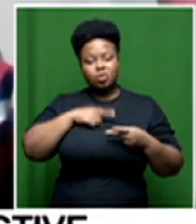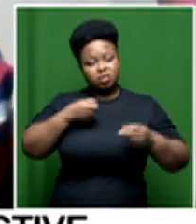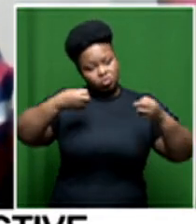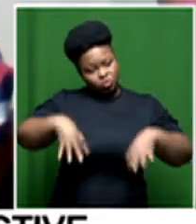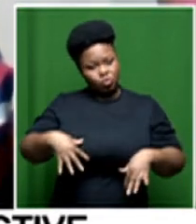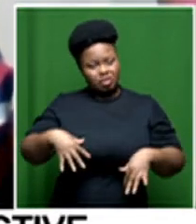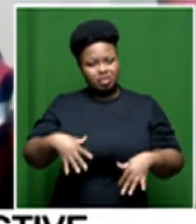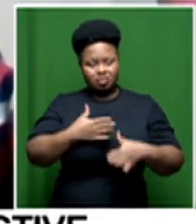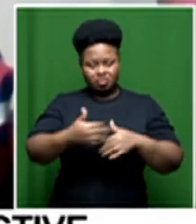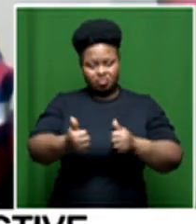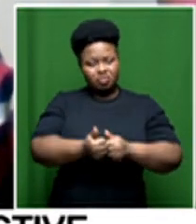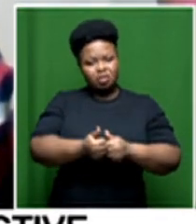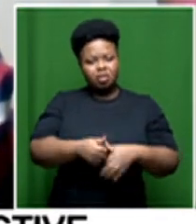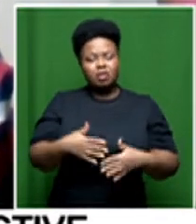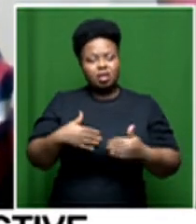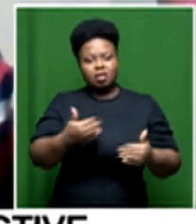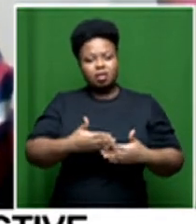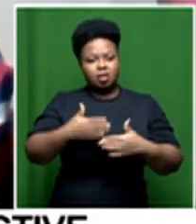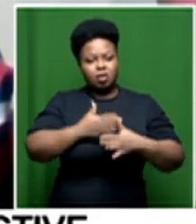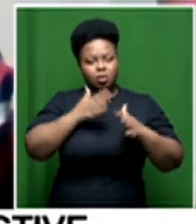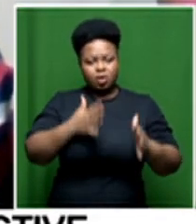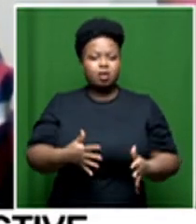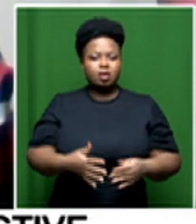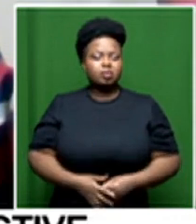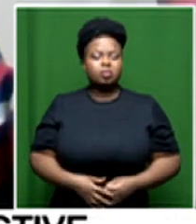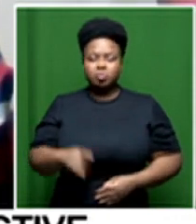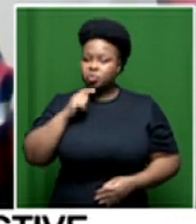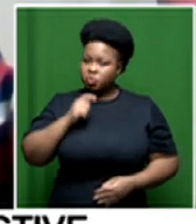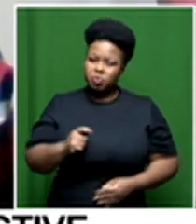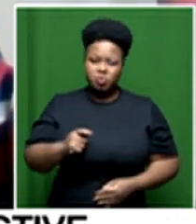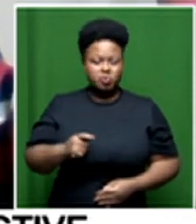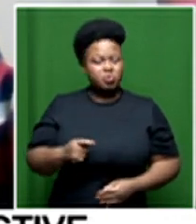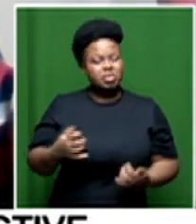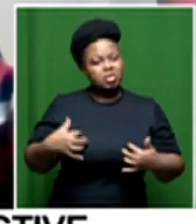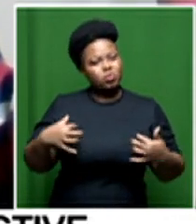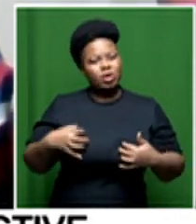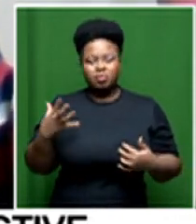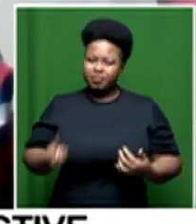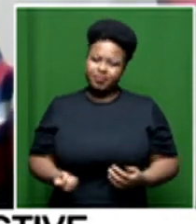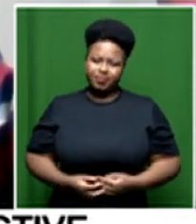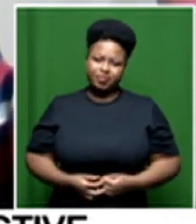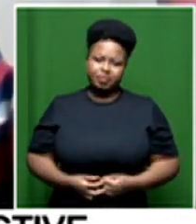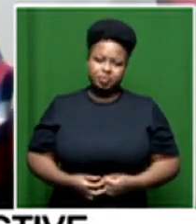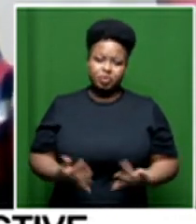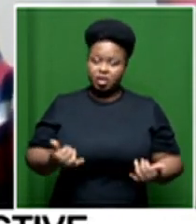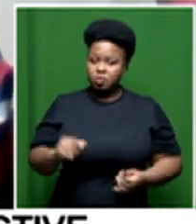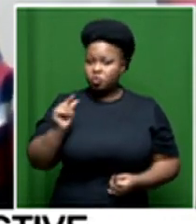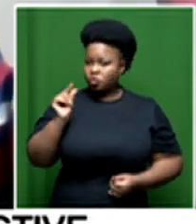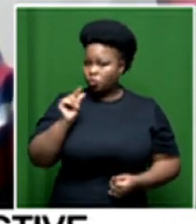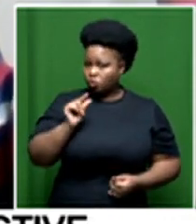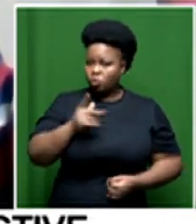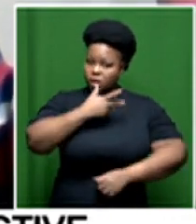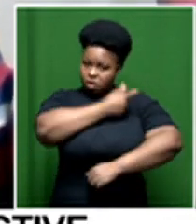lose colleagues and any healthcare worker is really a devastating thing that can happen. So the sooner they